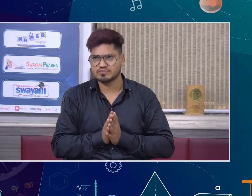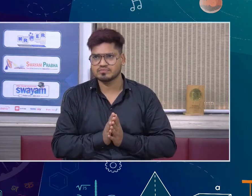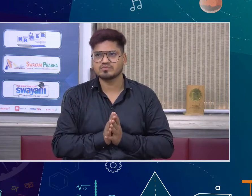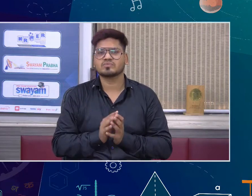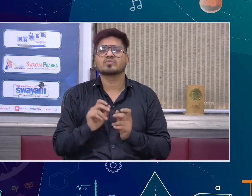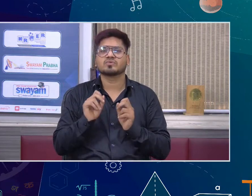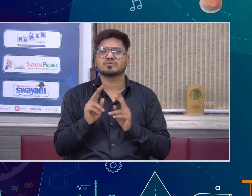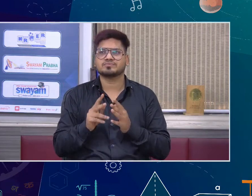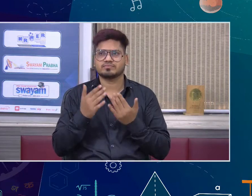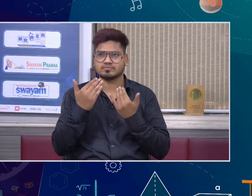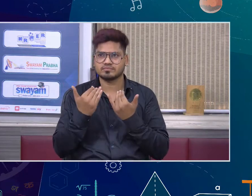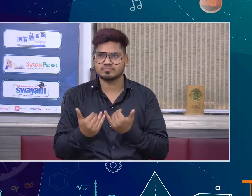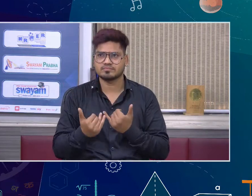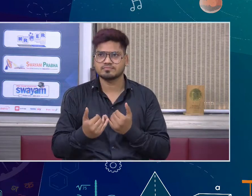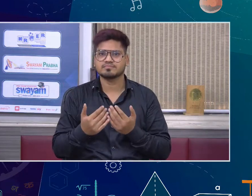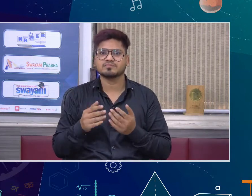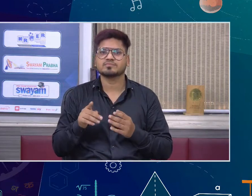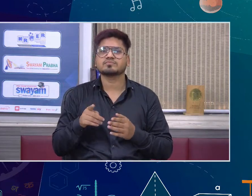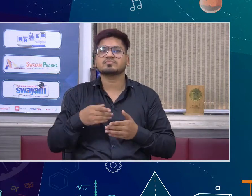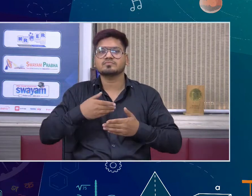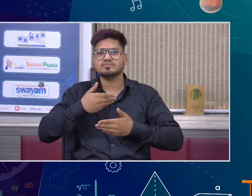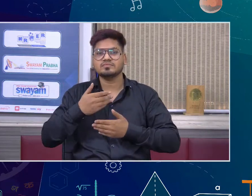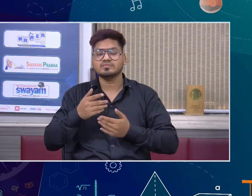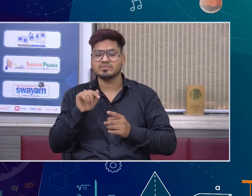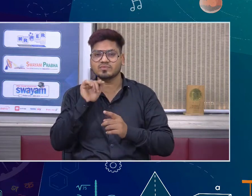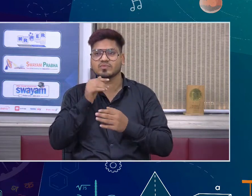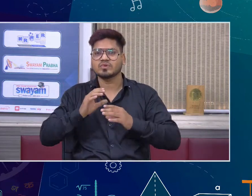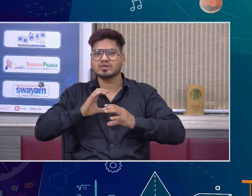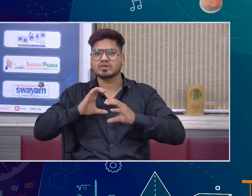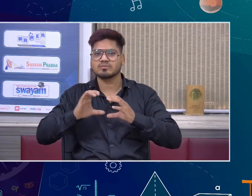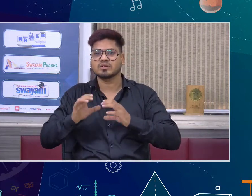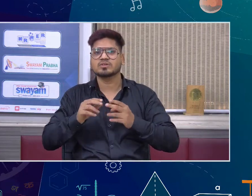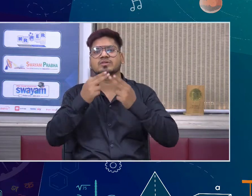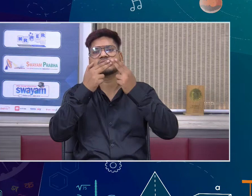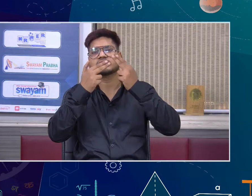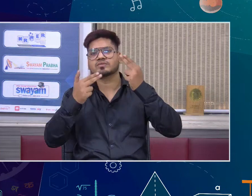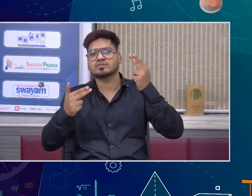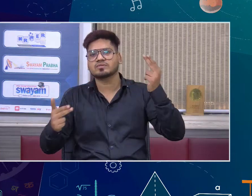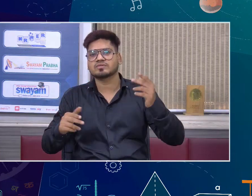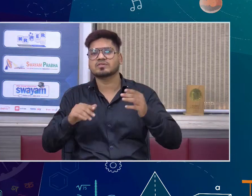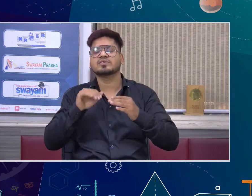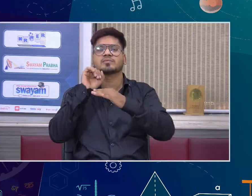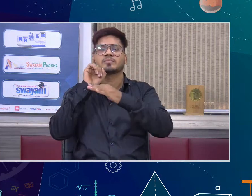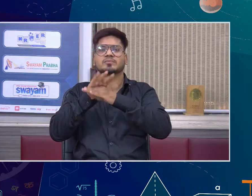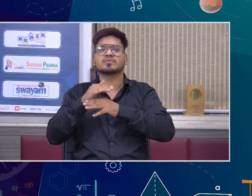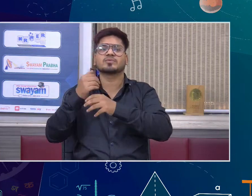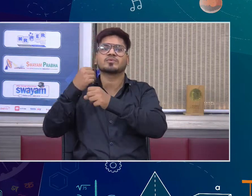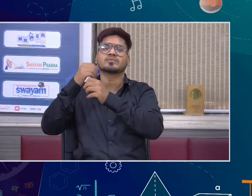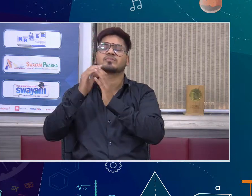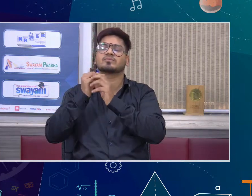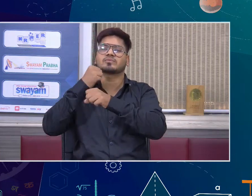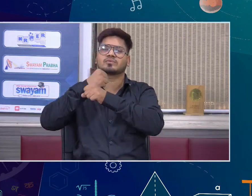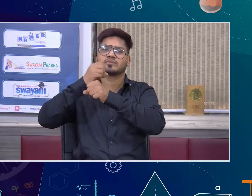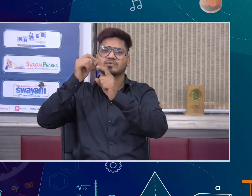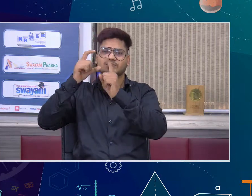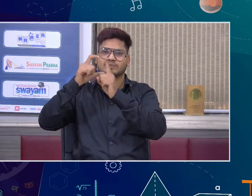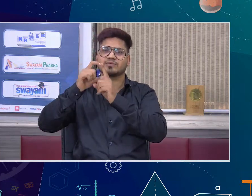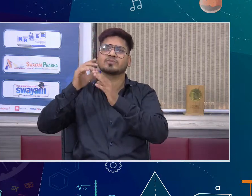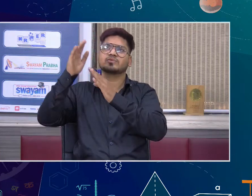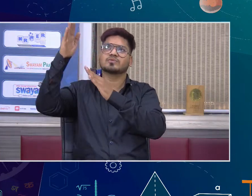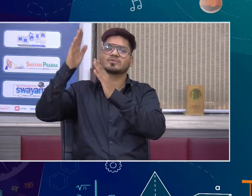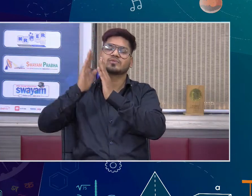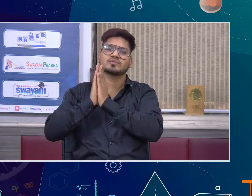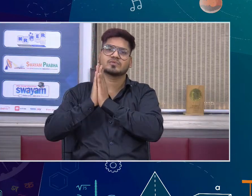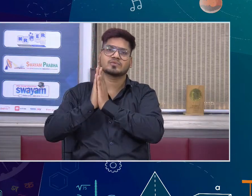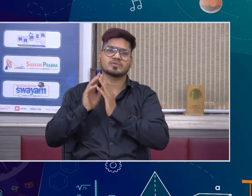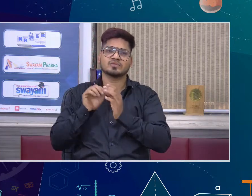Okay. And let's talk about this particular story, a letter Yeah. to God. And Yeah. supposedly, had